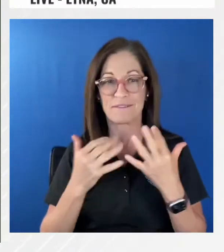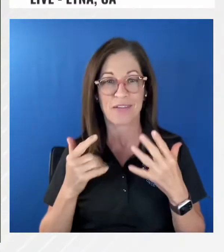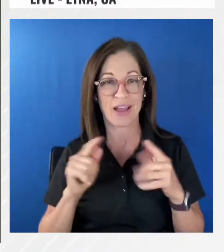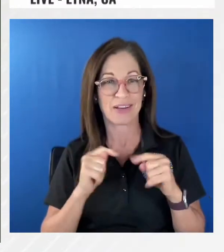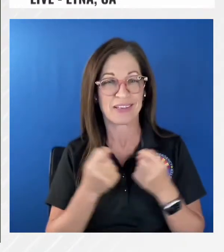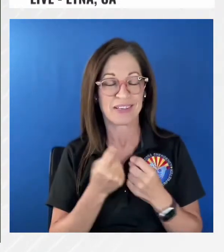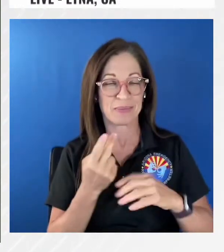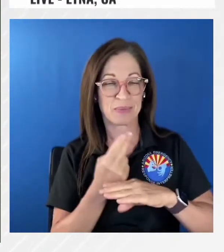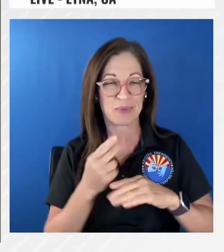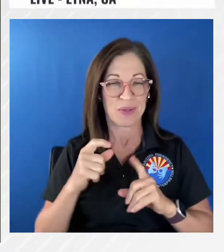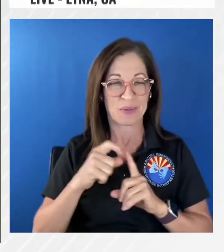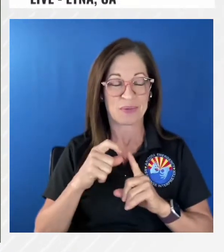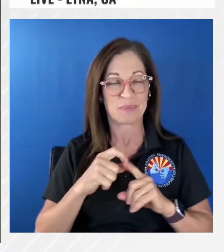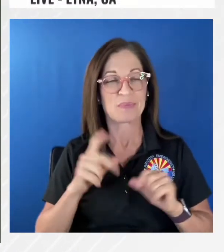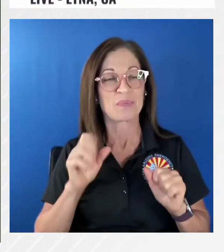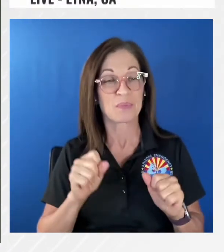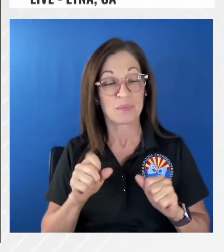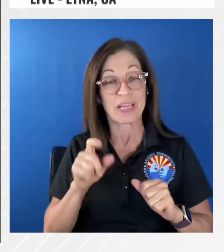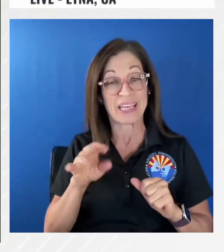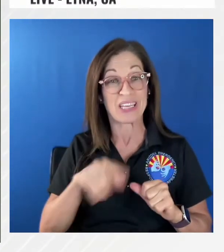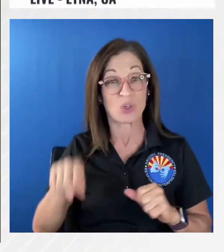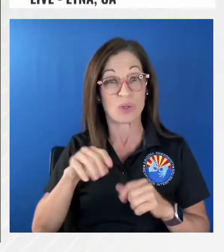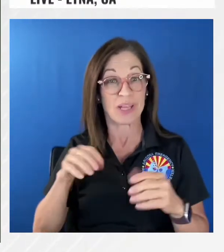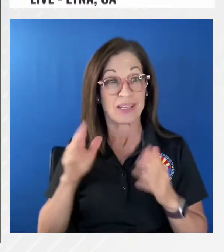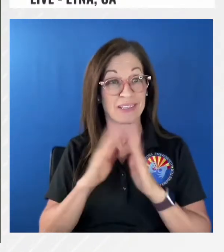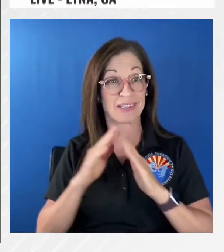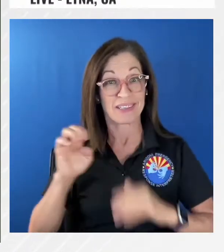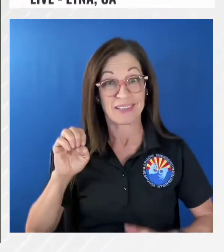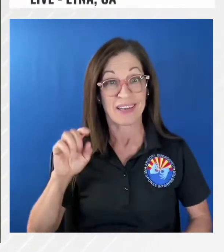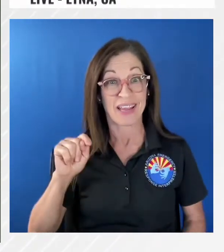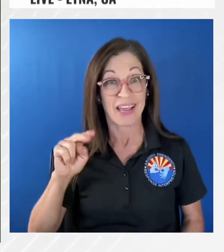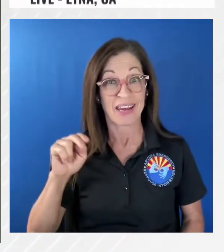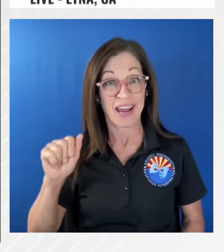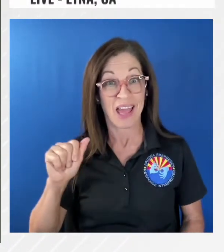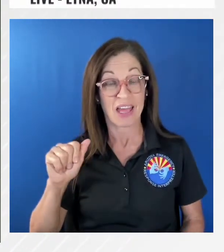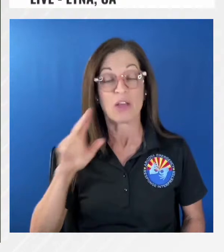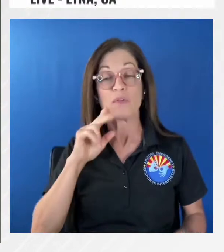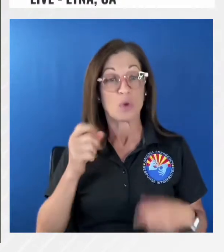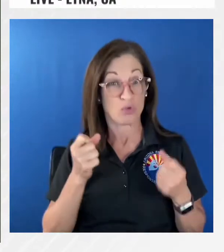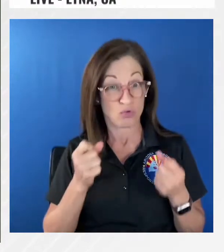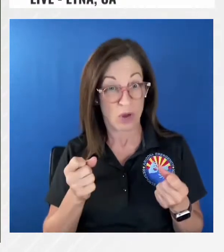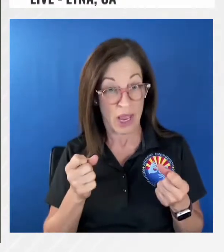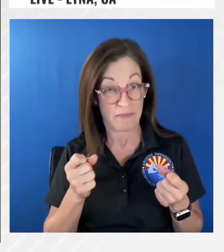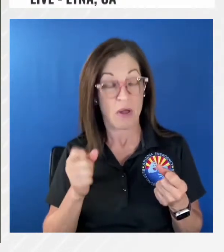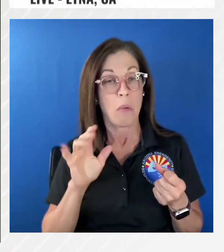those where if you know your zone, you're going to understand that you're not evacuating, and there's just that push at night.